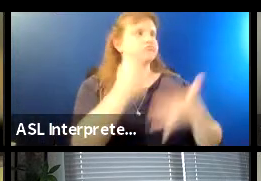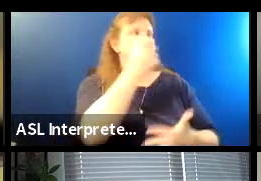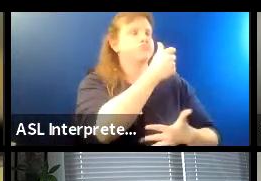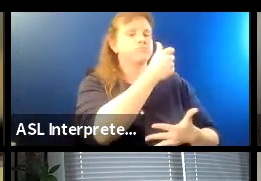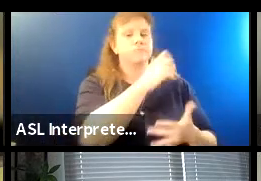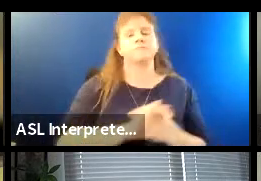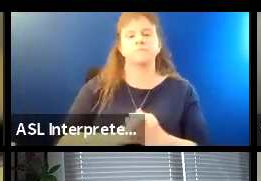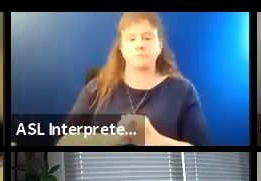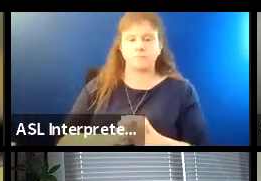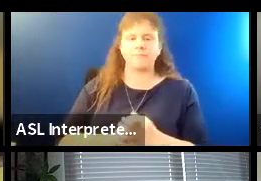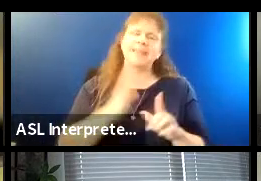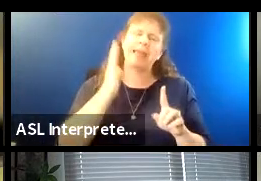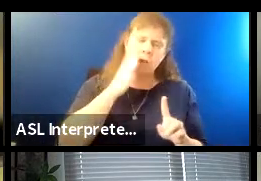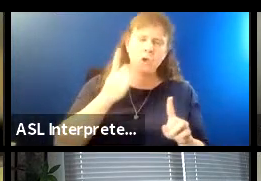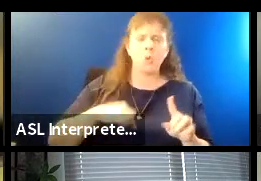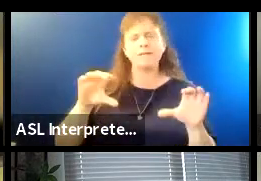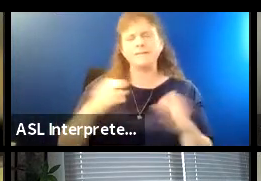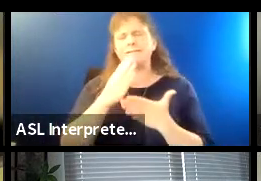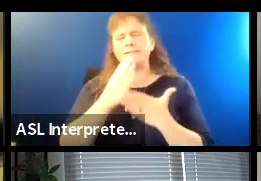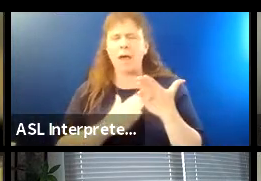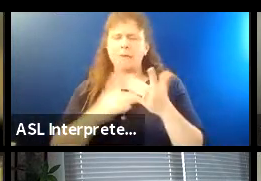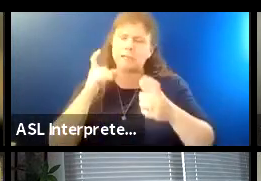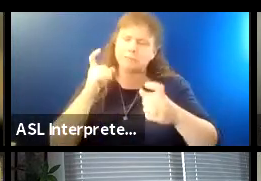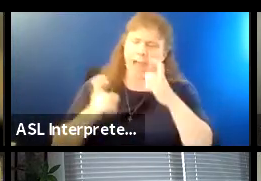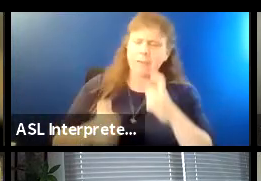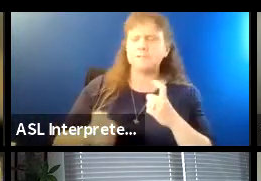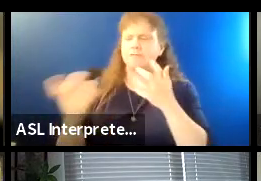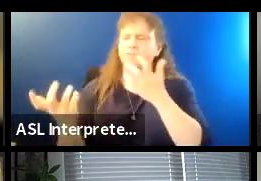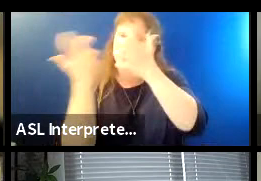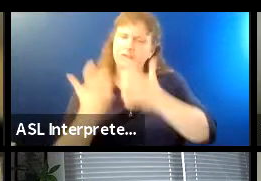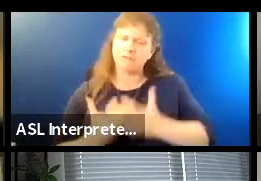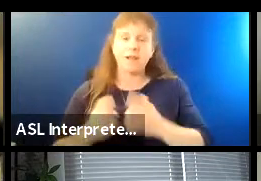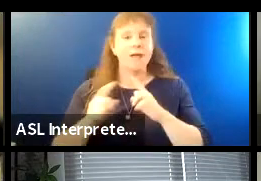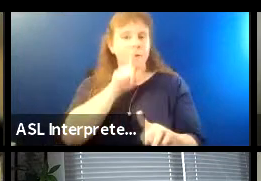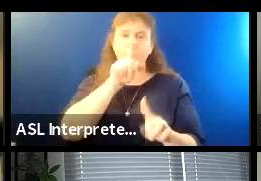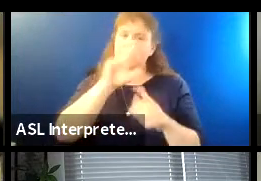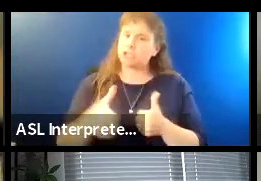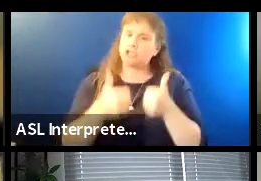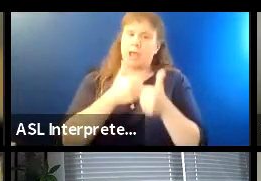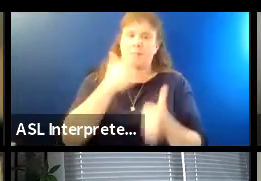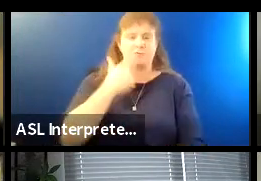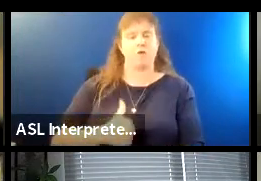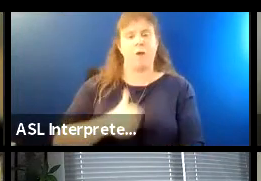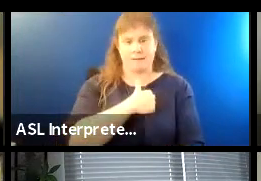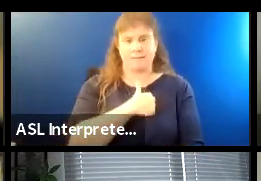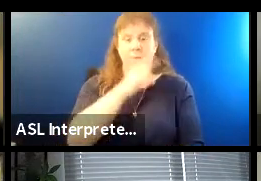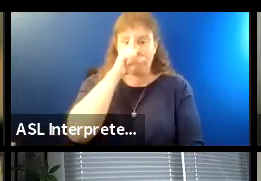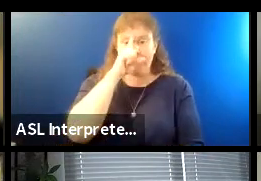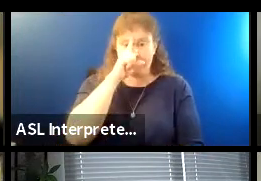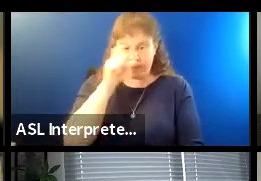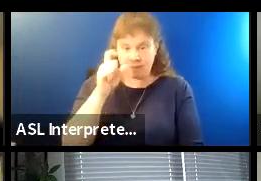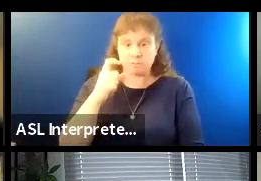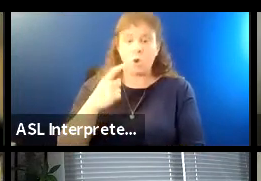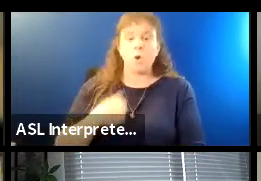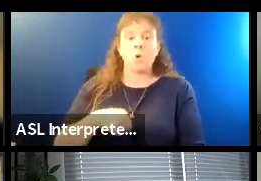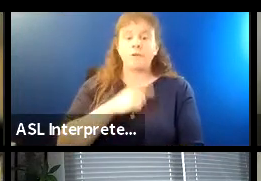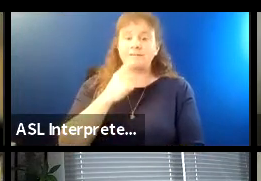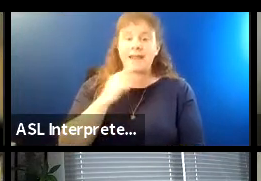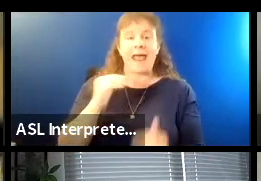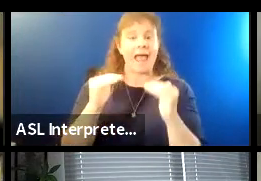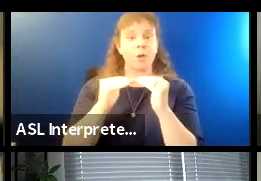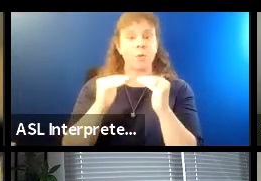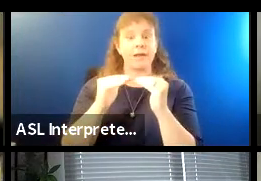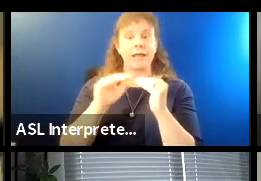and I know we did do some adaptation, but it really was a challenge to us because we said that equity is